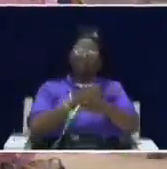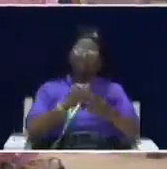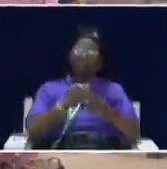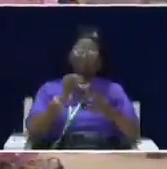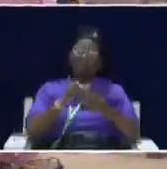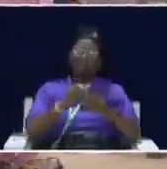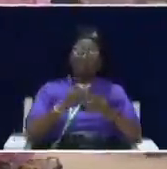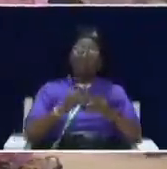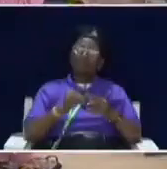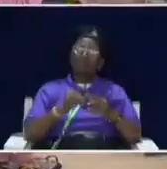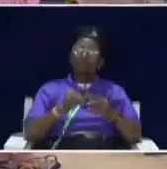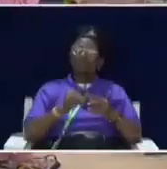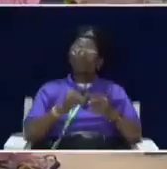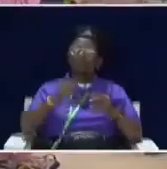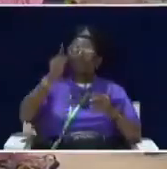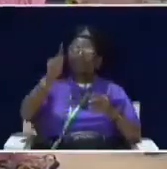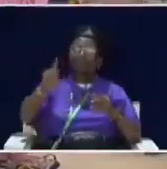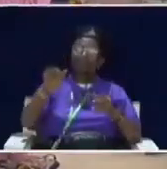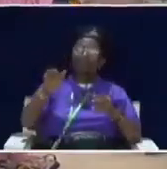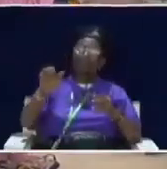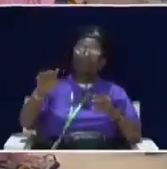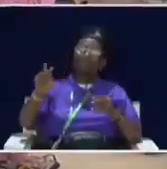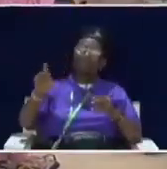or diabetes.